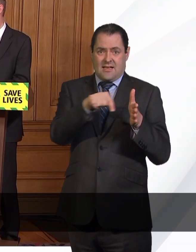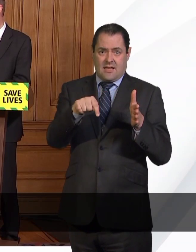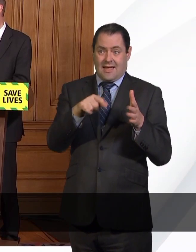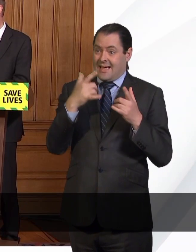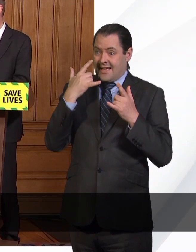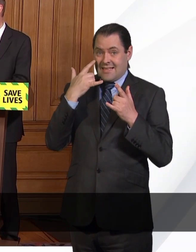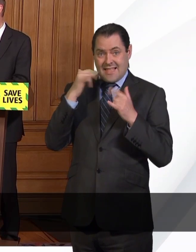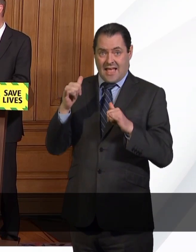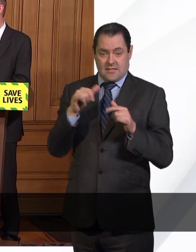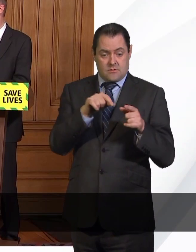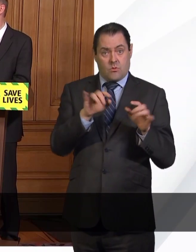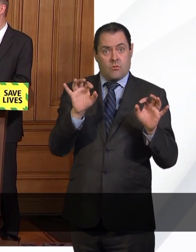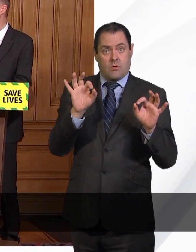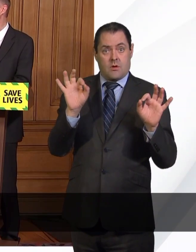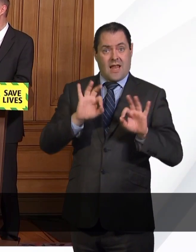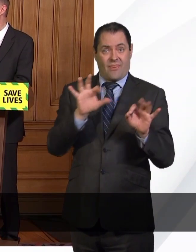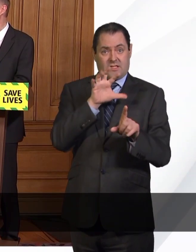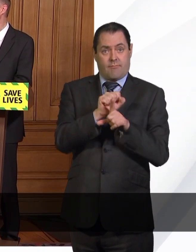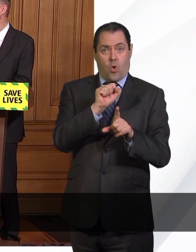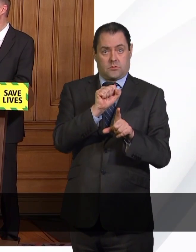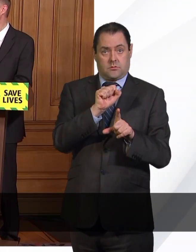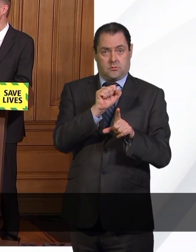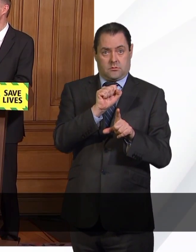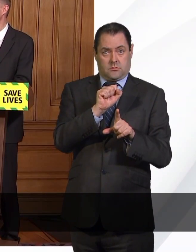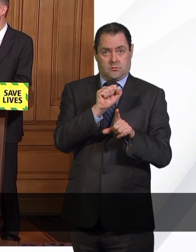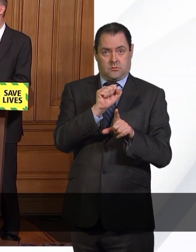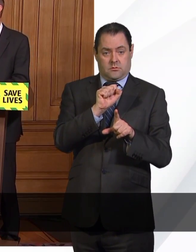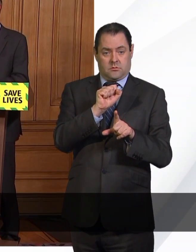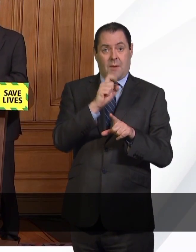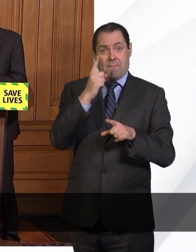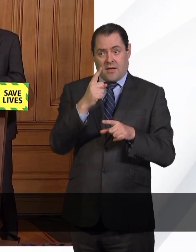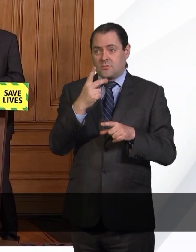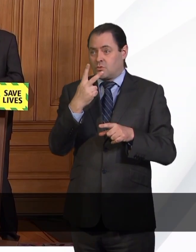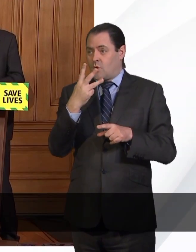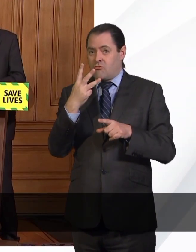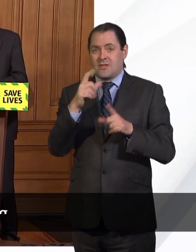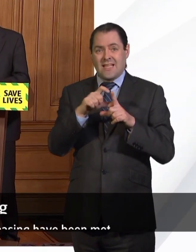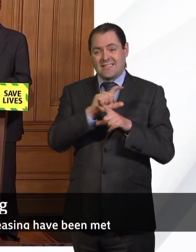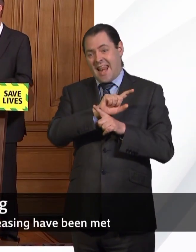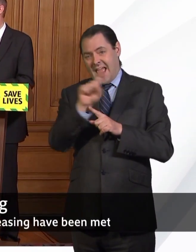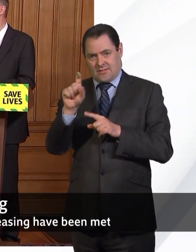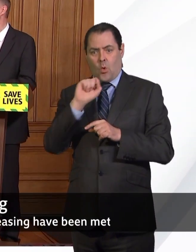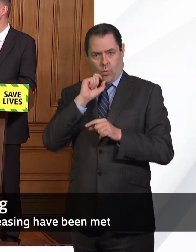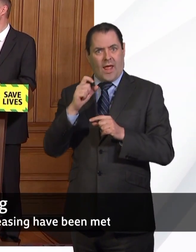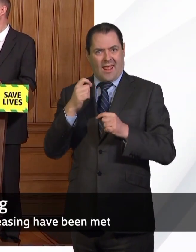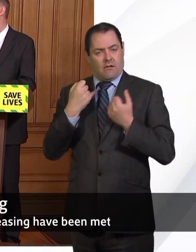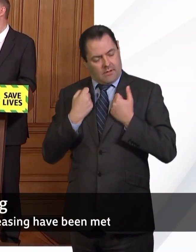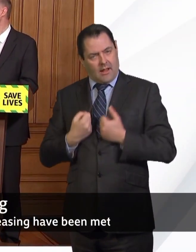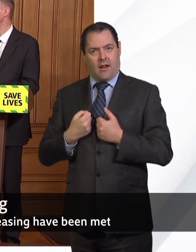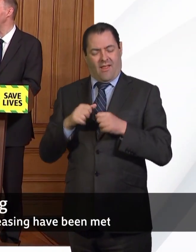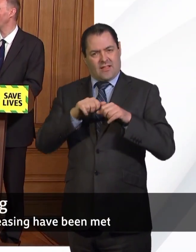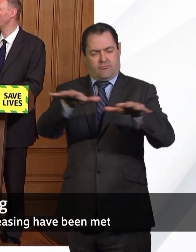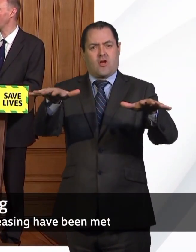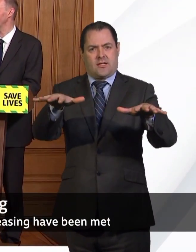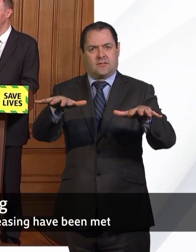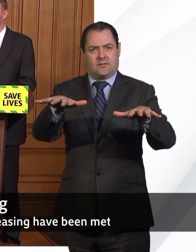negative, correct negative, and you'll then go on to become infectious and go on to infect other people. So that's a very